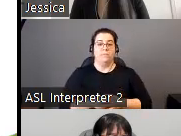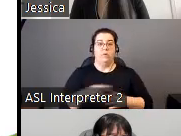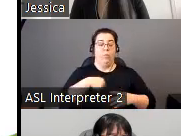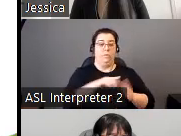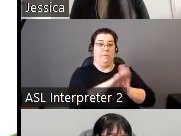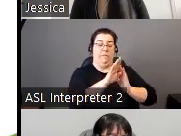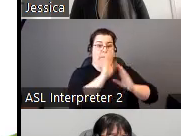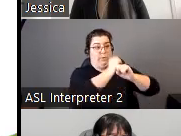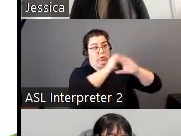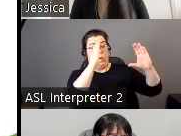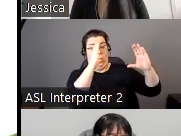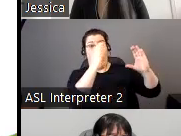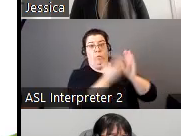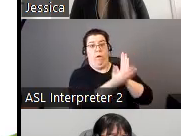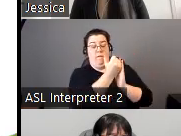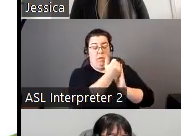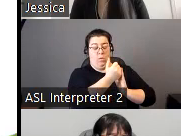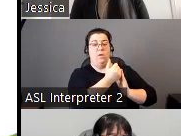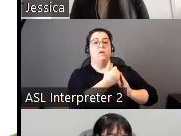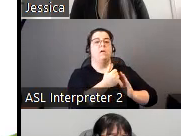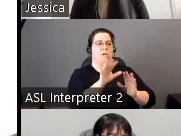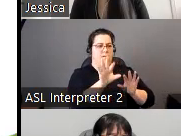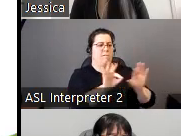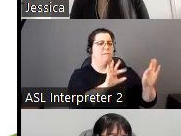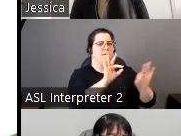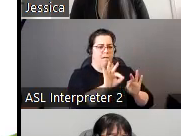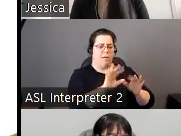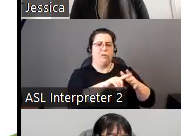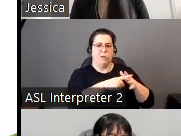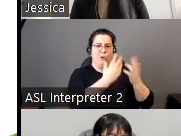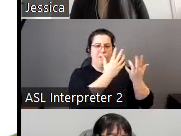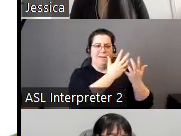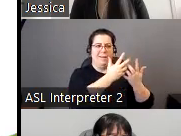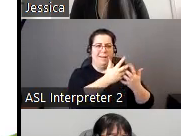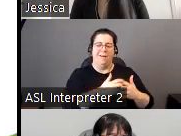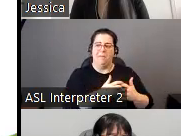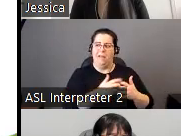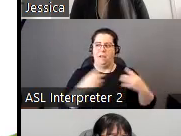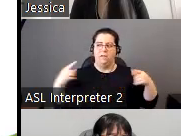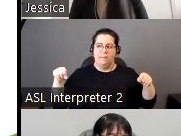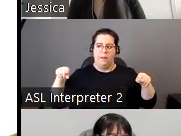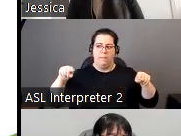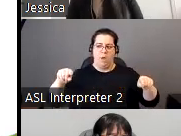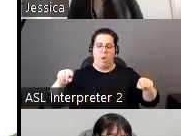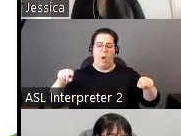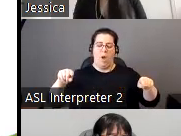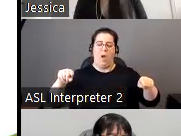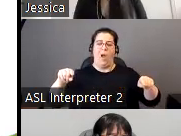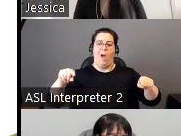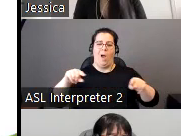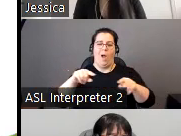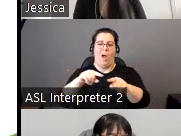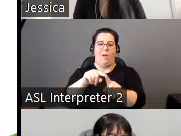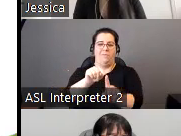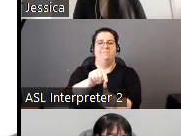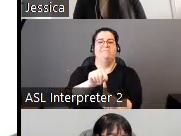our findings were starting to take shape. And we thought, maybe this is also a way to connect those two things, where we're going to talk to people